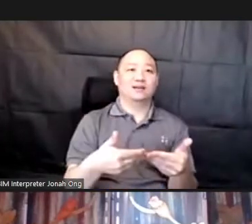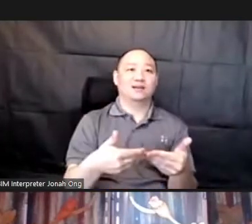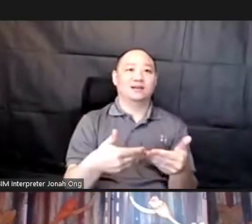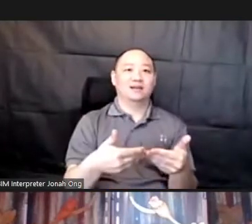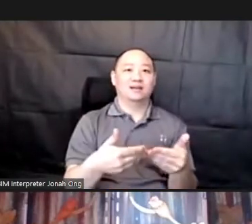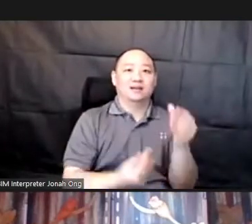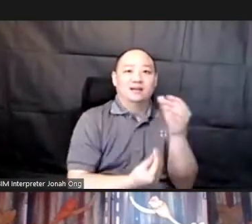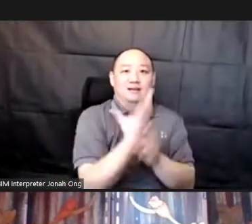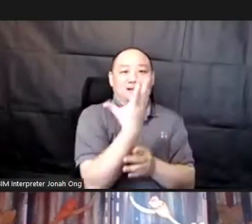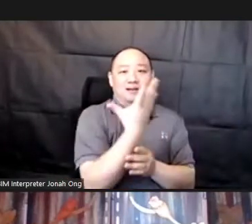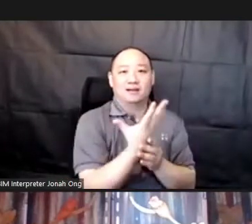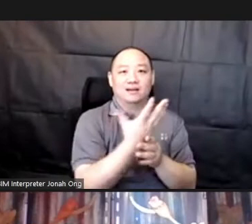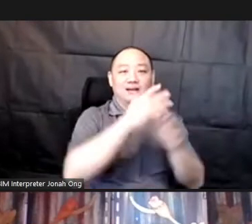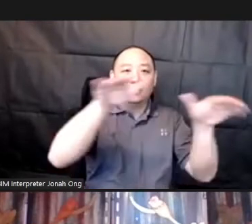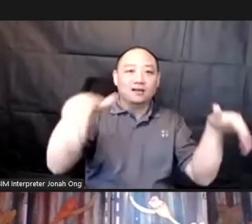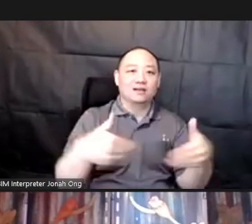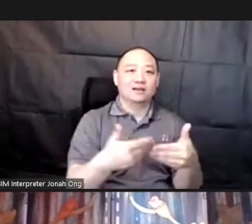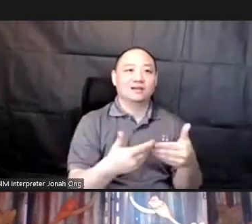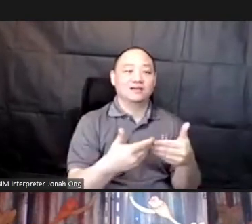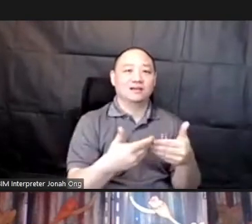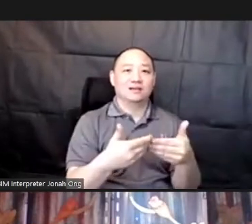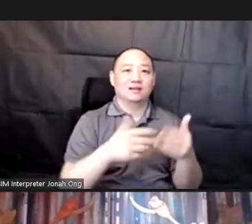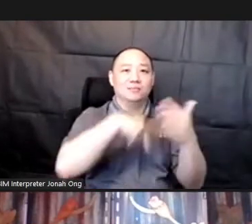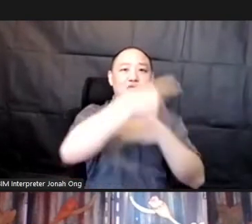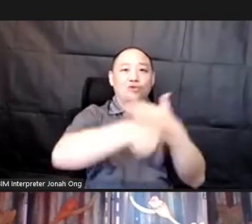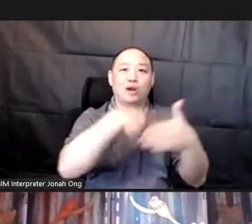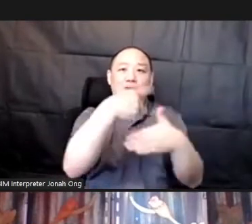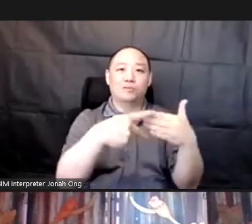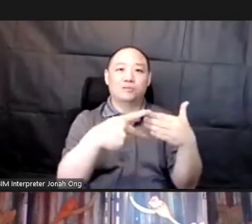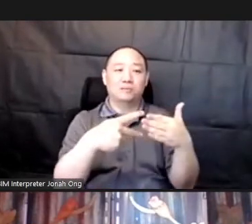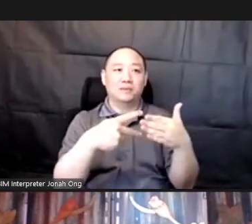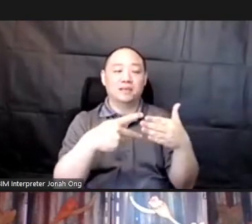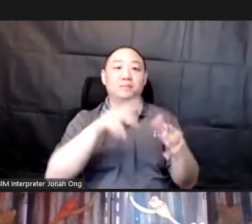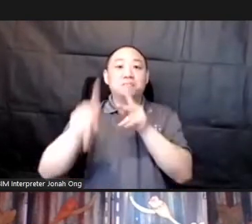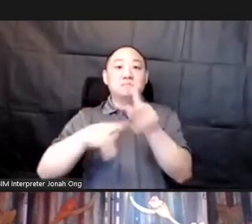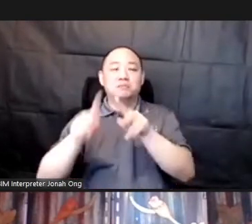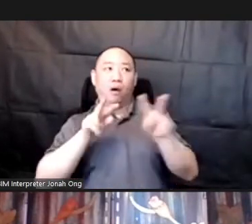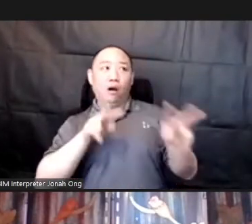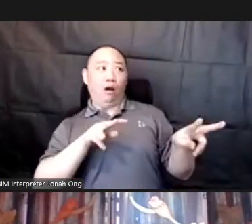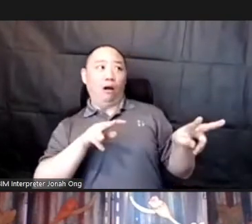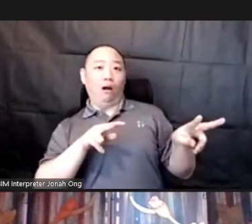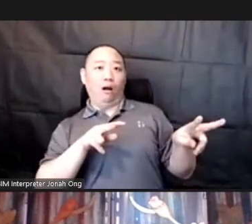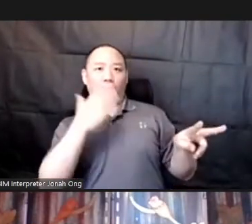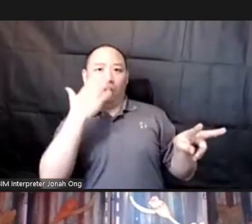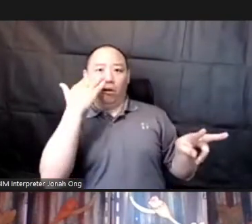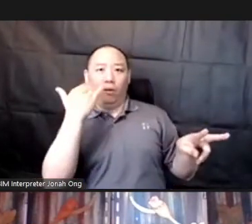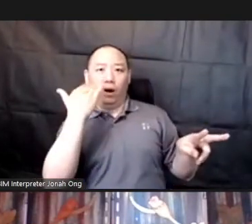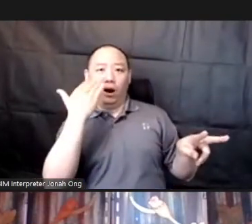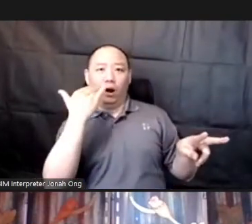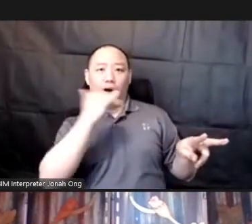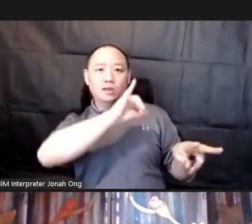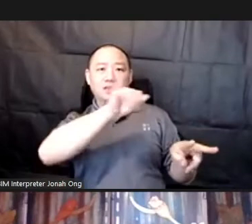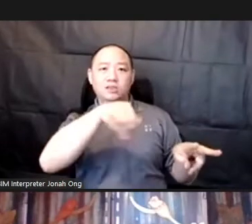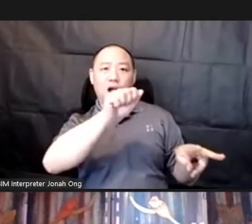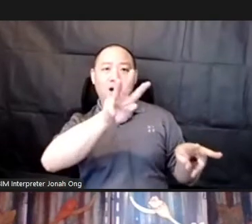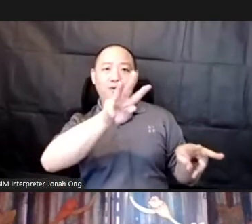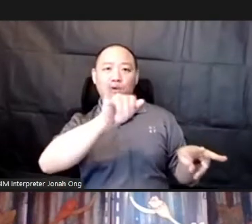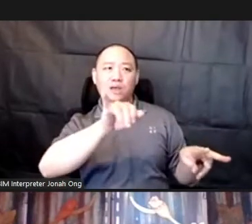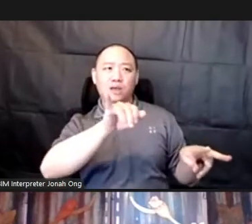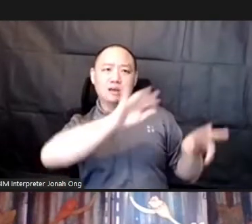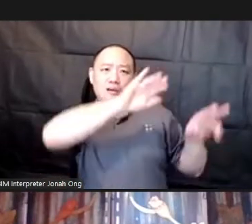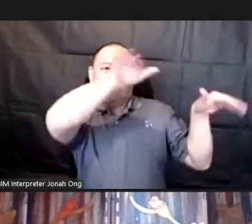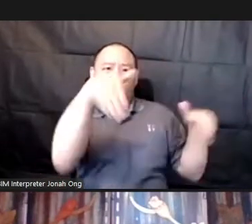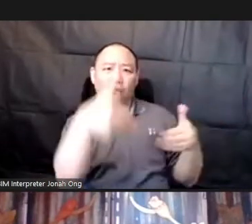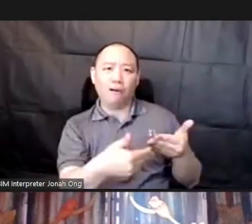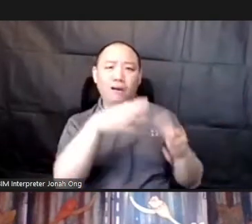light, and how people reacted to it without actually just talking first, like why was Jawi introduced, why is this